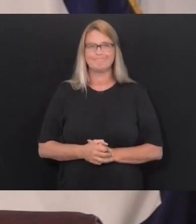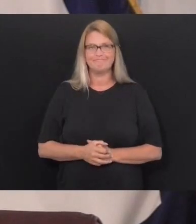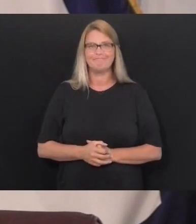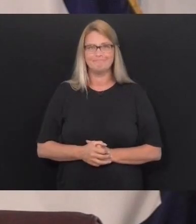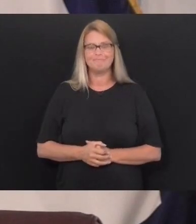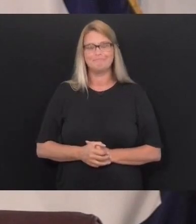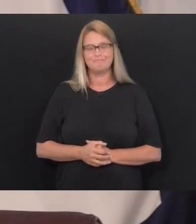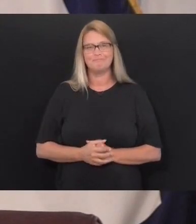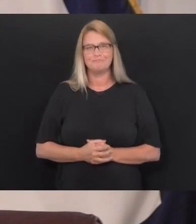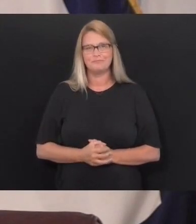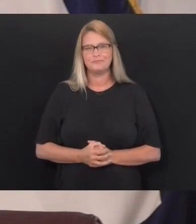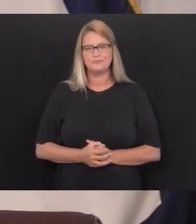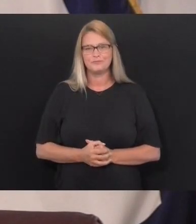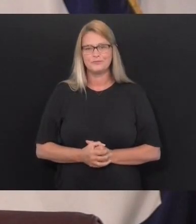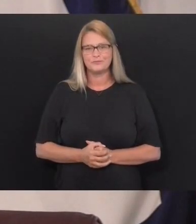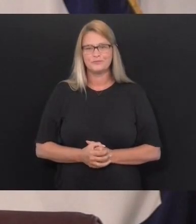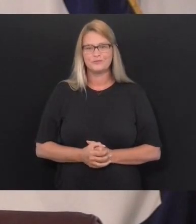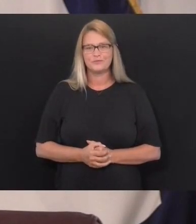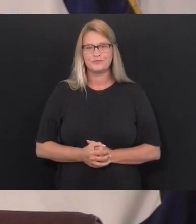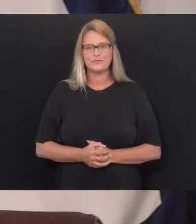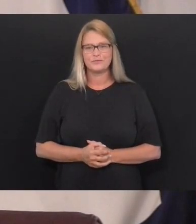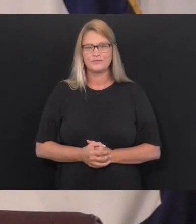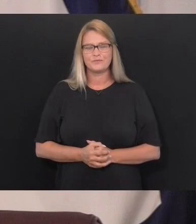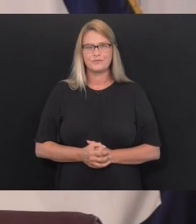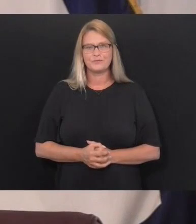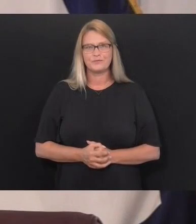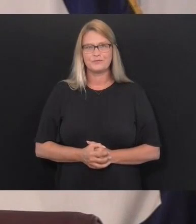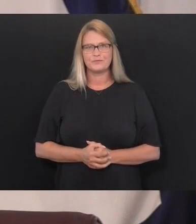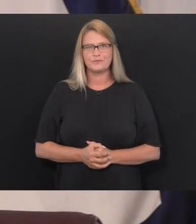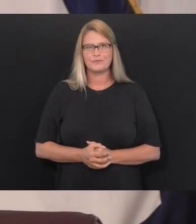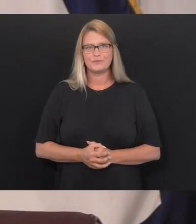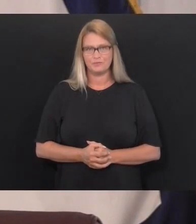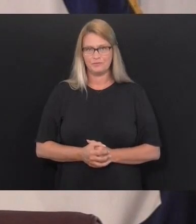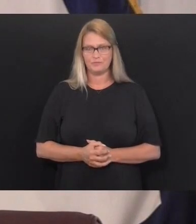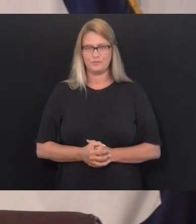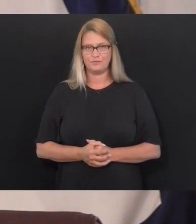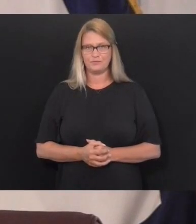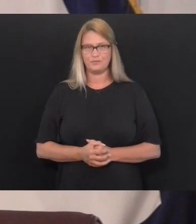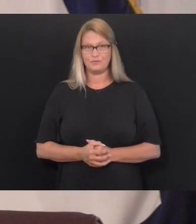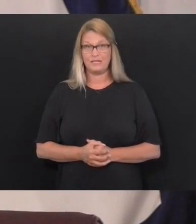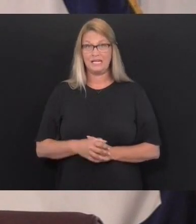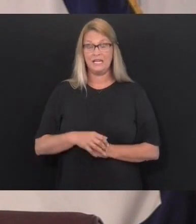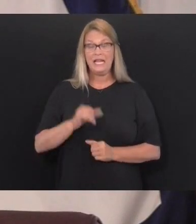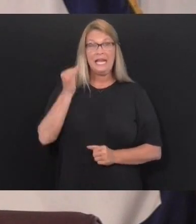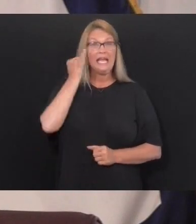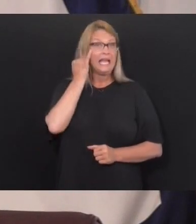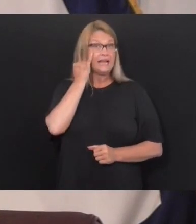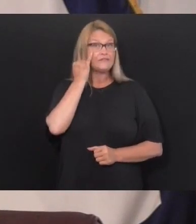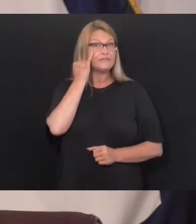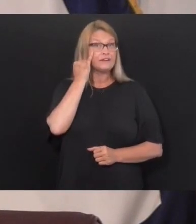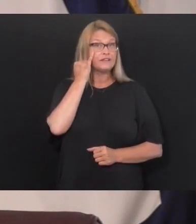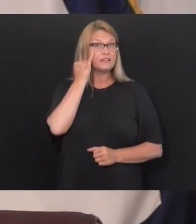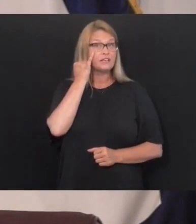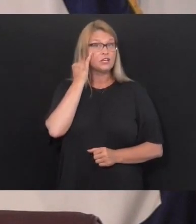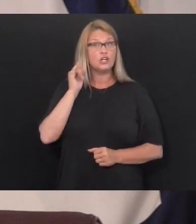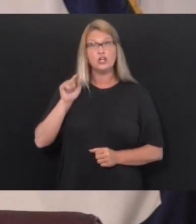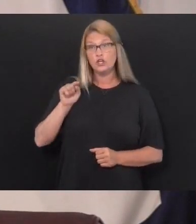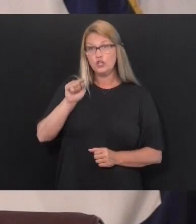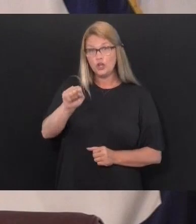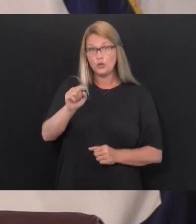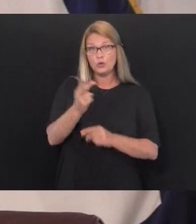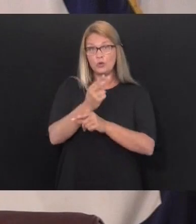be August 24th. And so they'll have about a week of practice. It allows them to get back